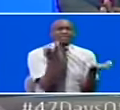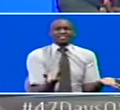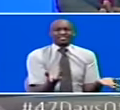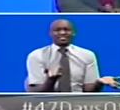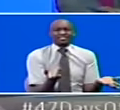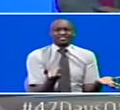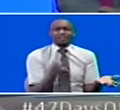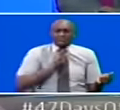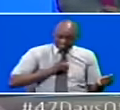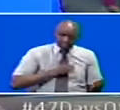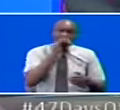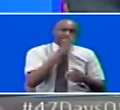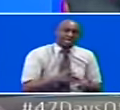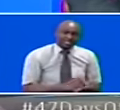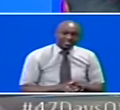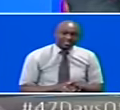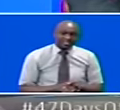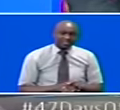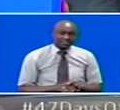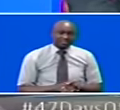isn't it, Madam Speaker?